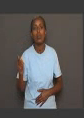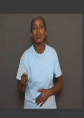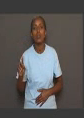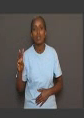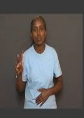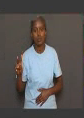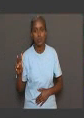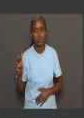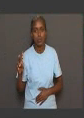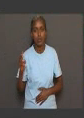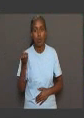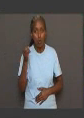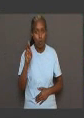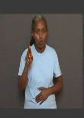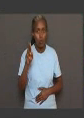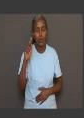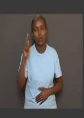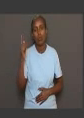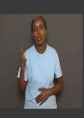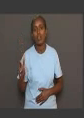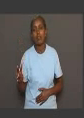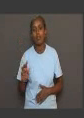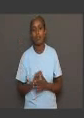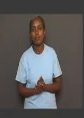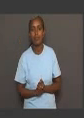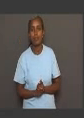over 2, or 1/2.